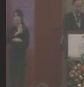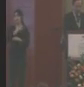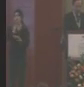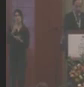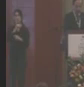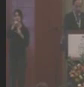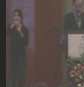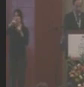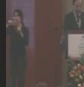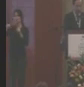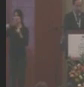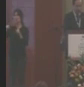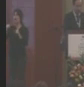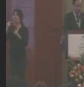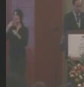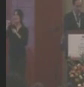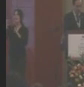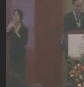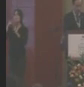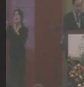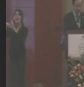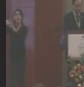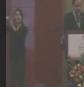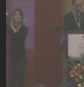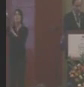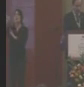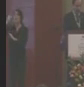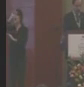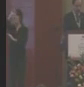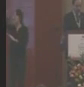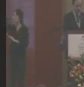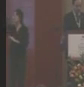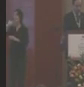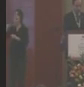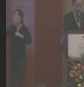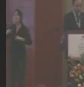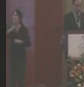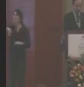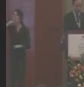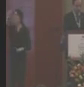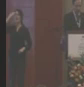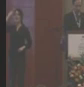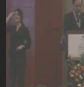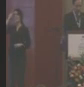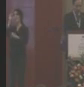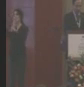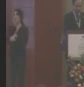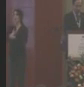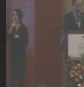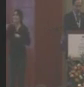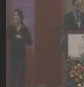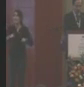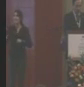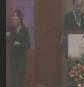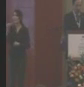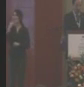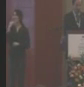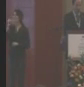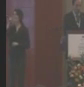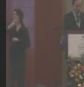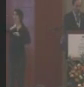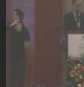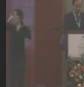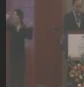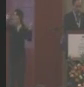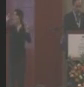out having an early warning tsunami system, which allows us to let the population